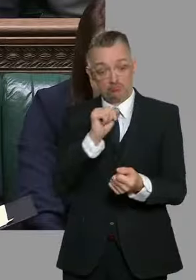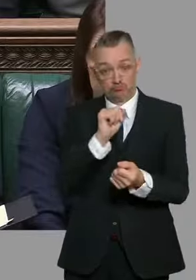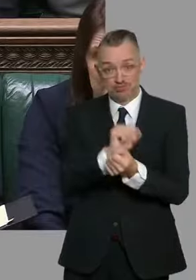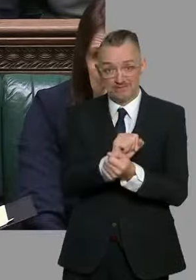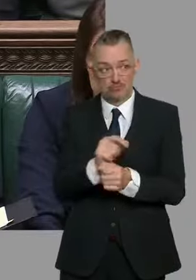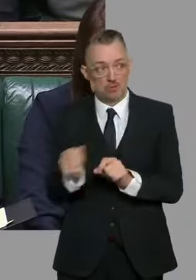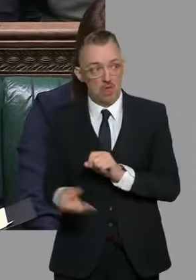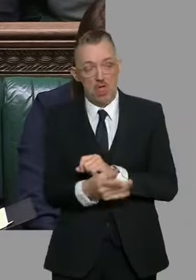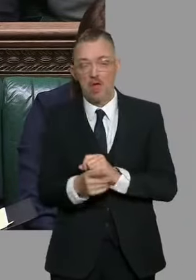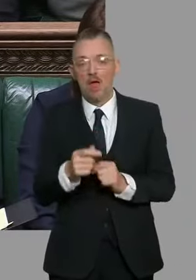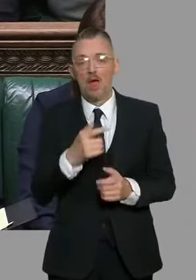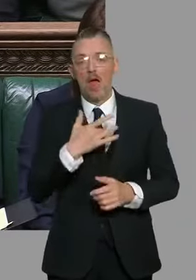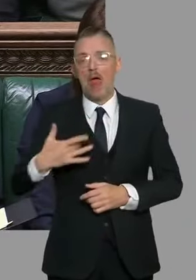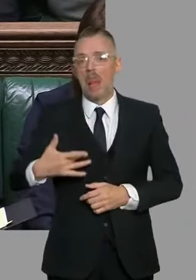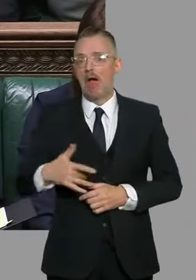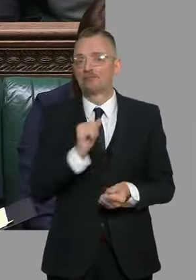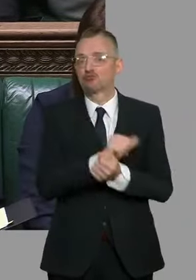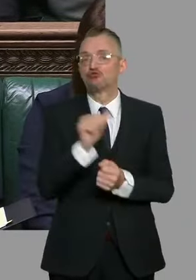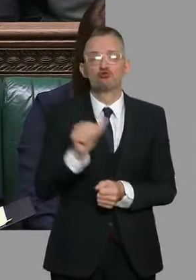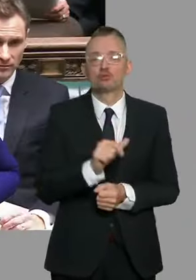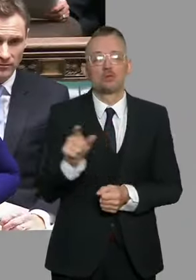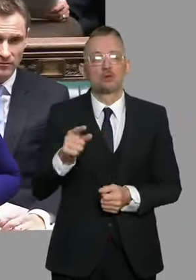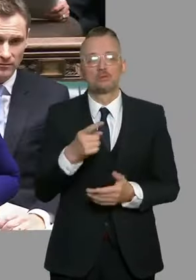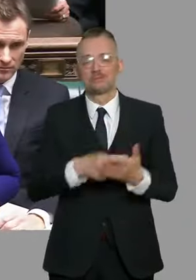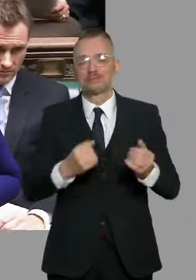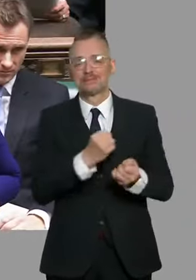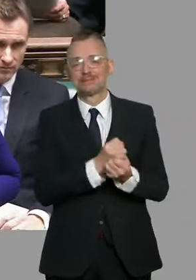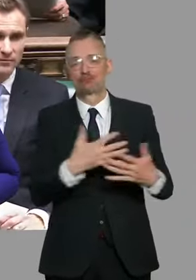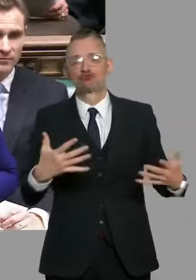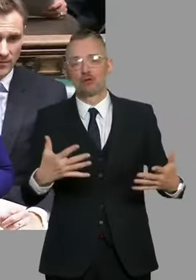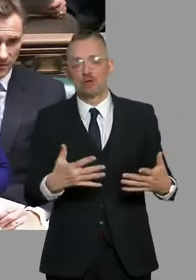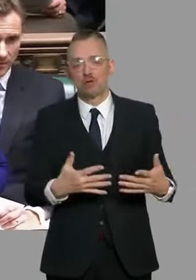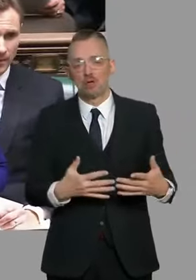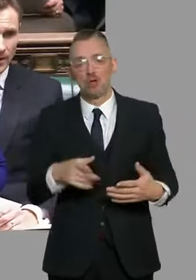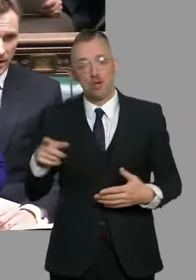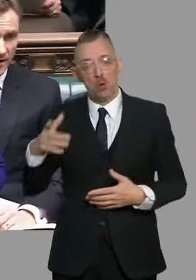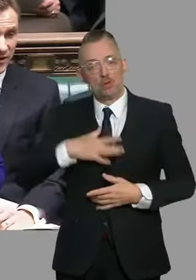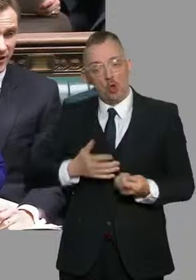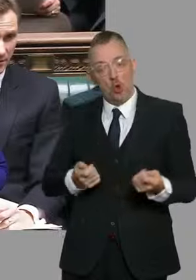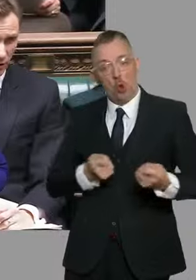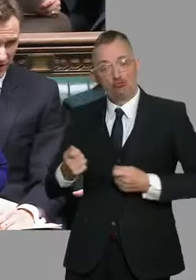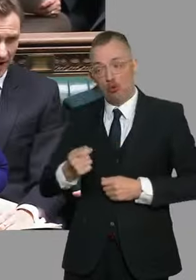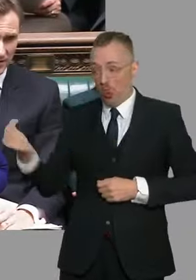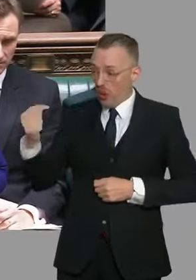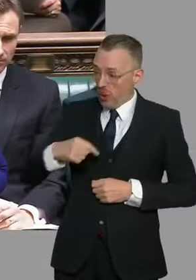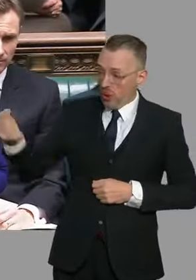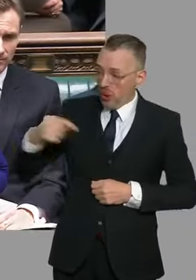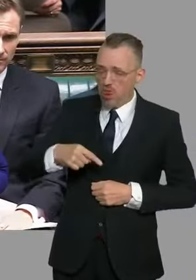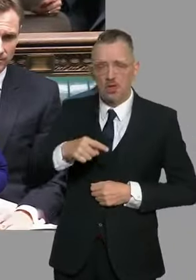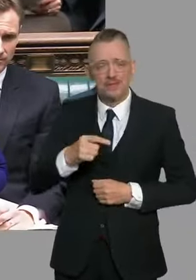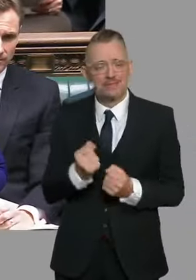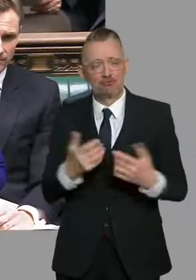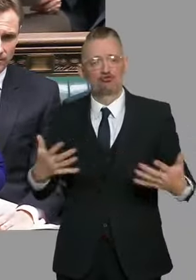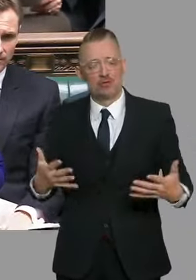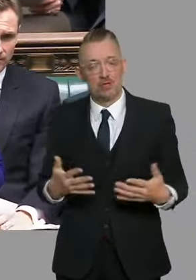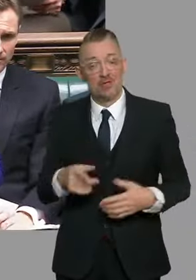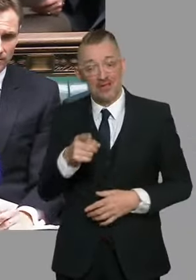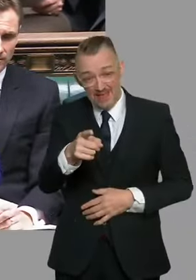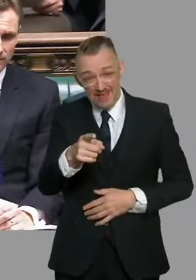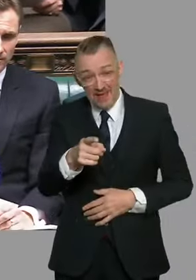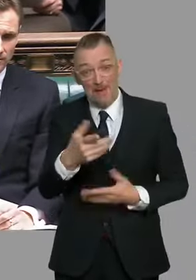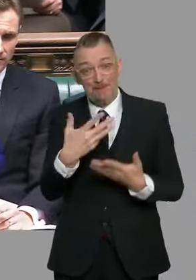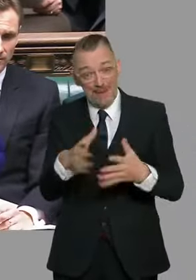100 measures to control migration. He even said it was wrong. He even said, Mr. Speaker, that it was wrong